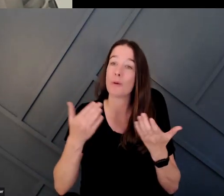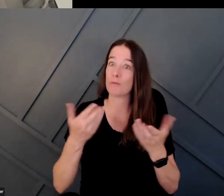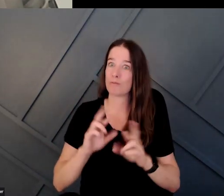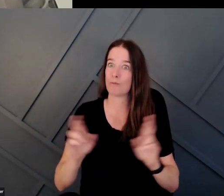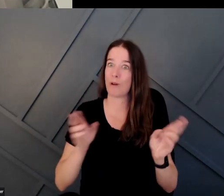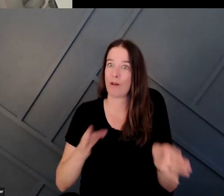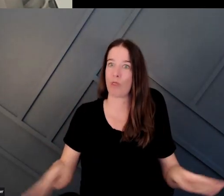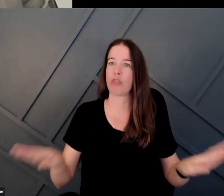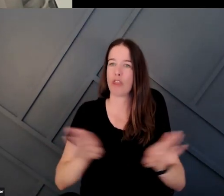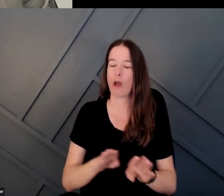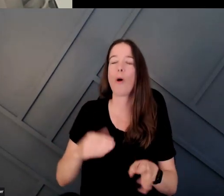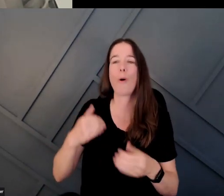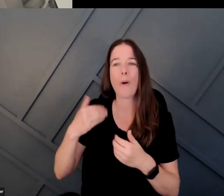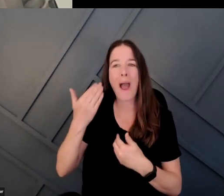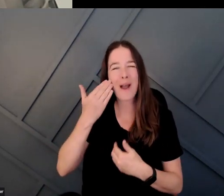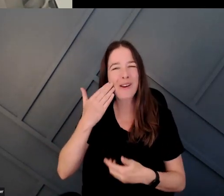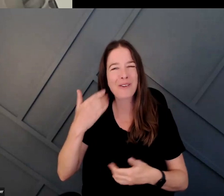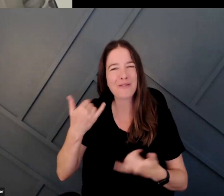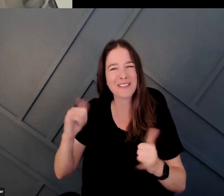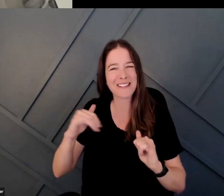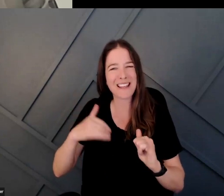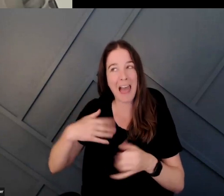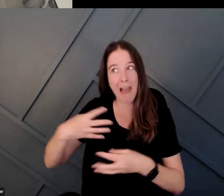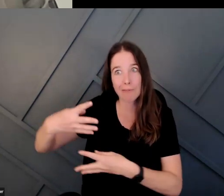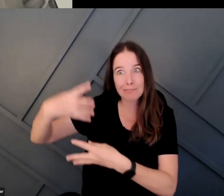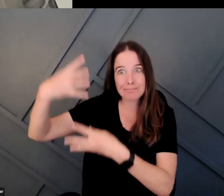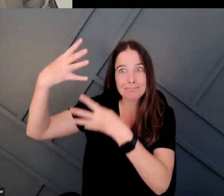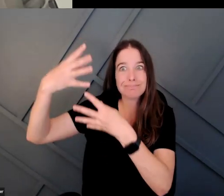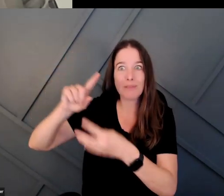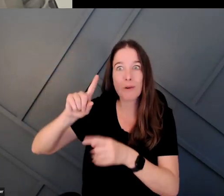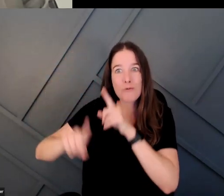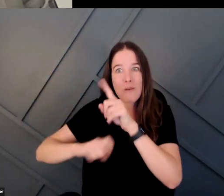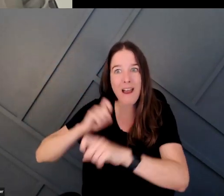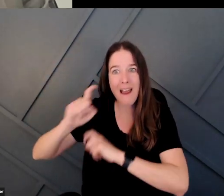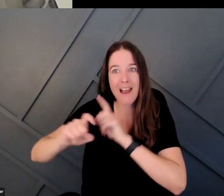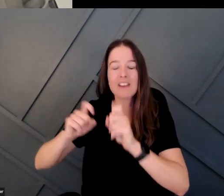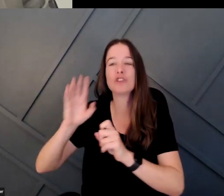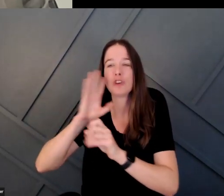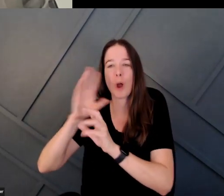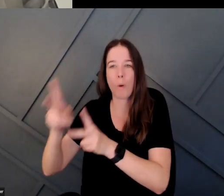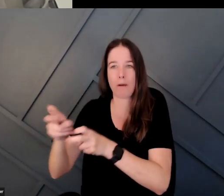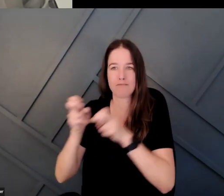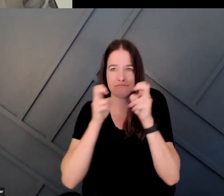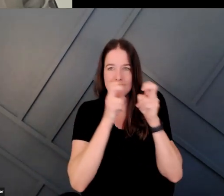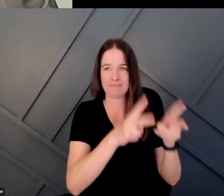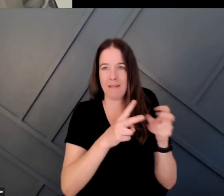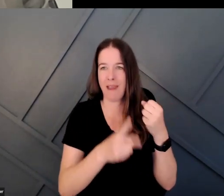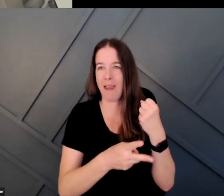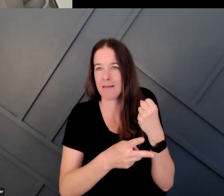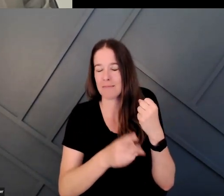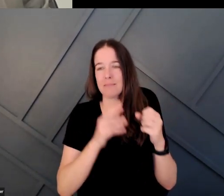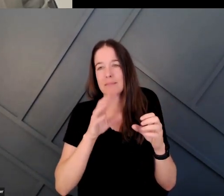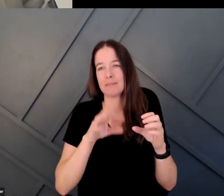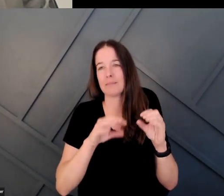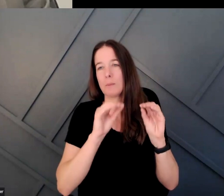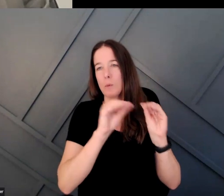the questions in the Q&A, which we will add to our repository. Thank you all and have a great rest of your week.